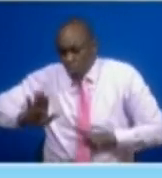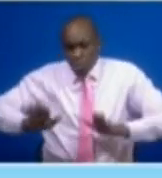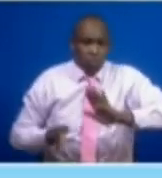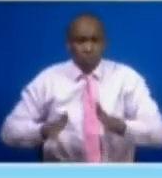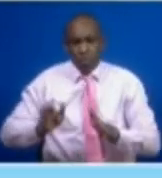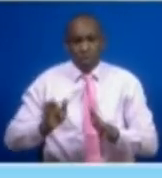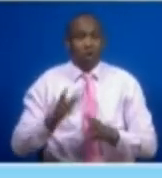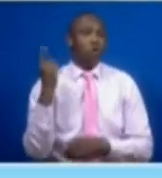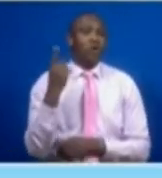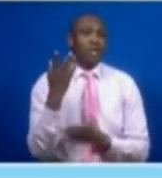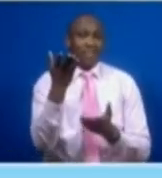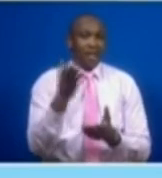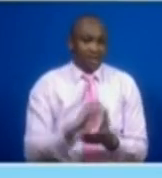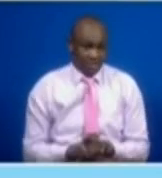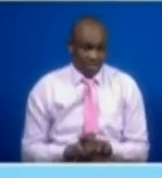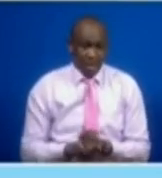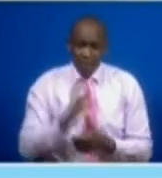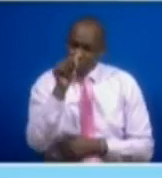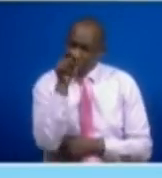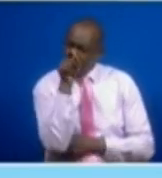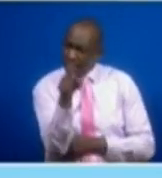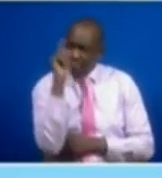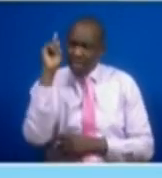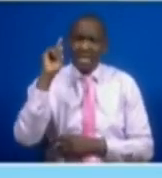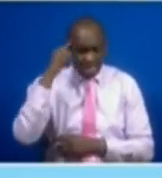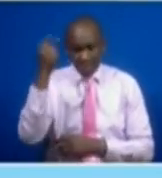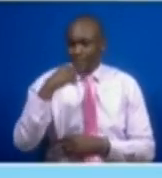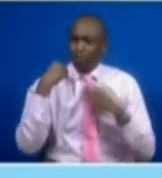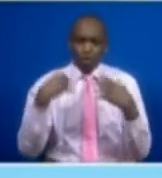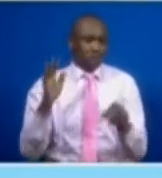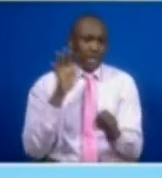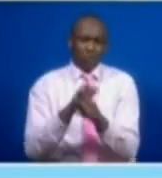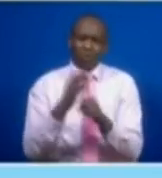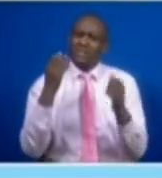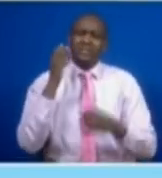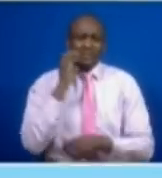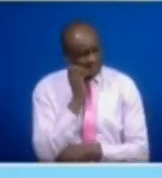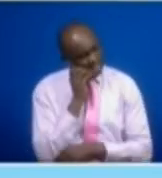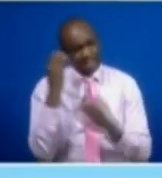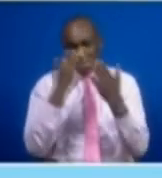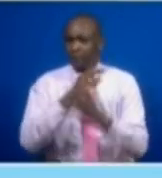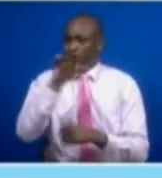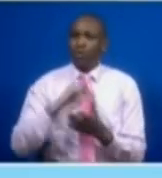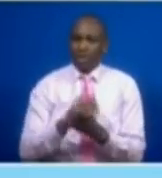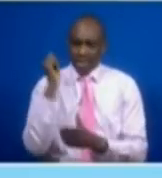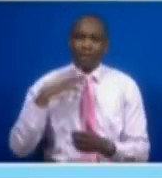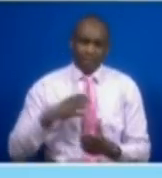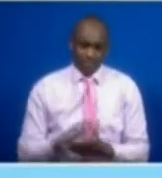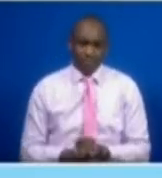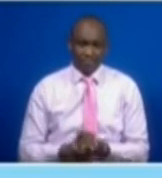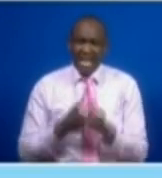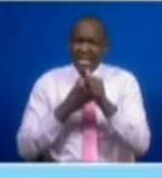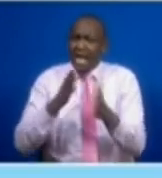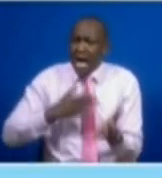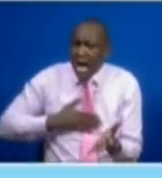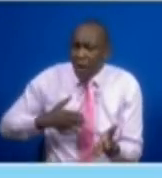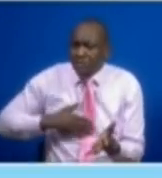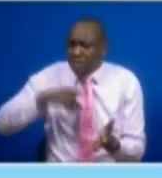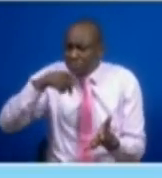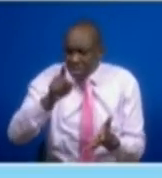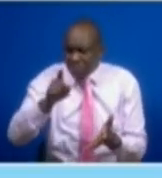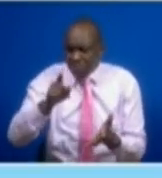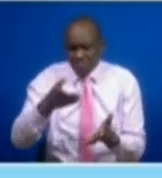theatrics. So in that respect, I think Kenyans are losers. This is a very sad night for us today, that our leaders would treat